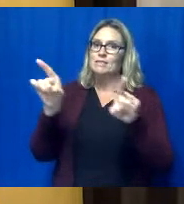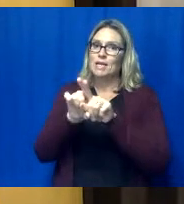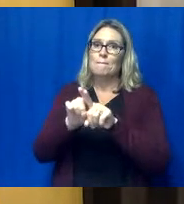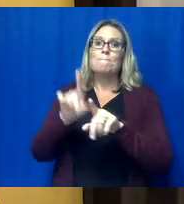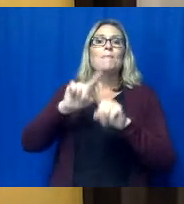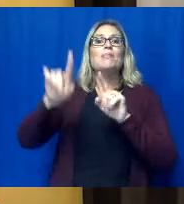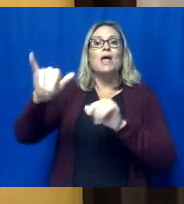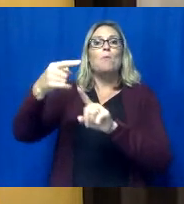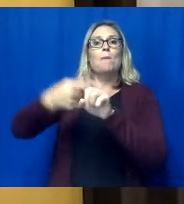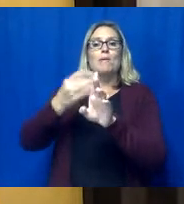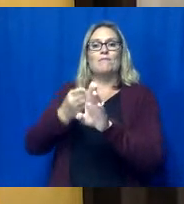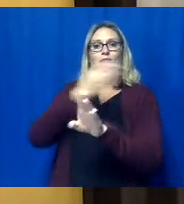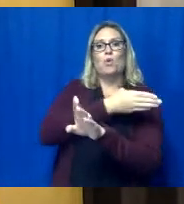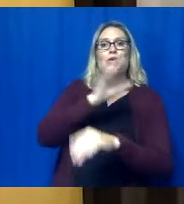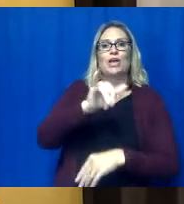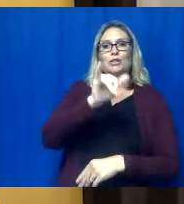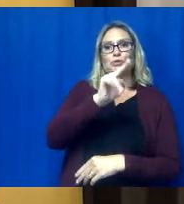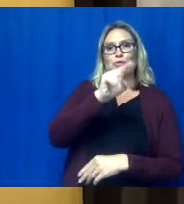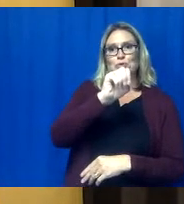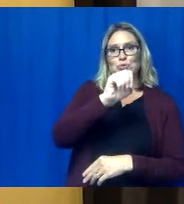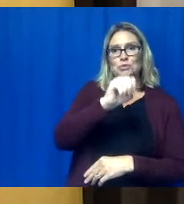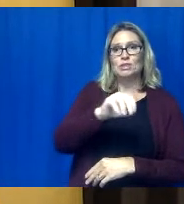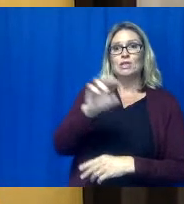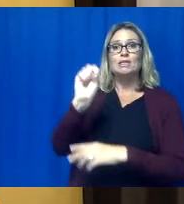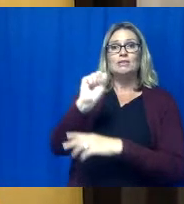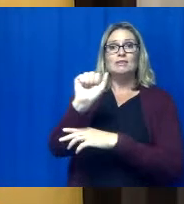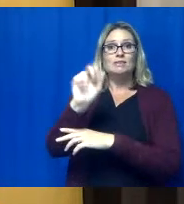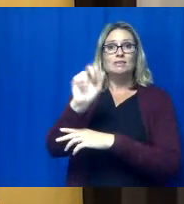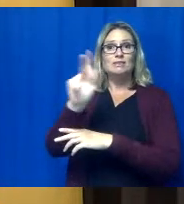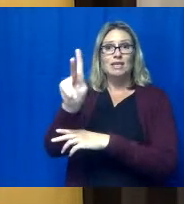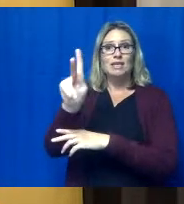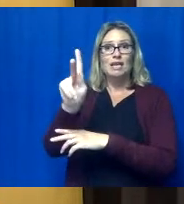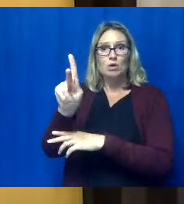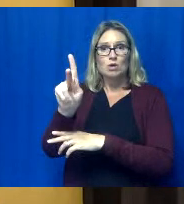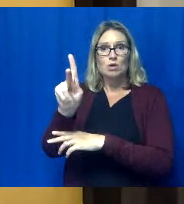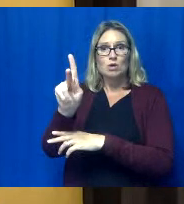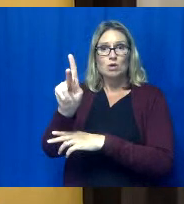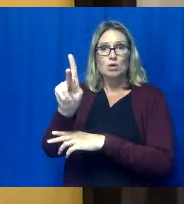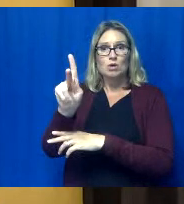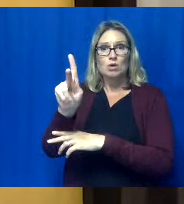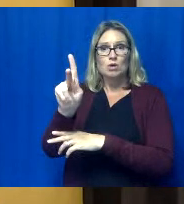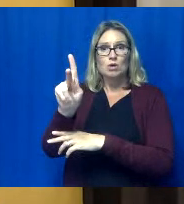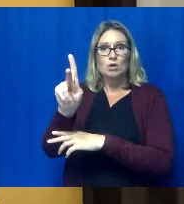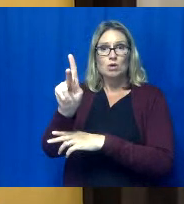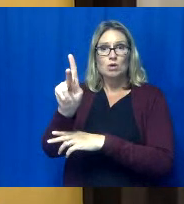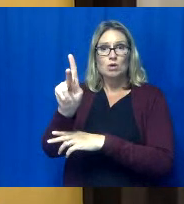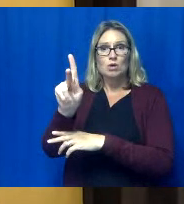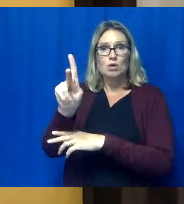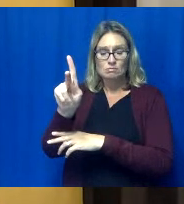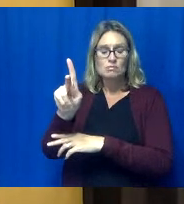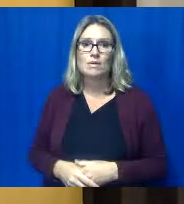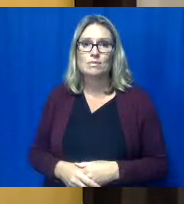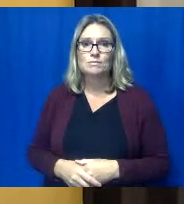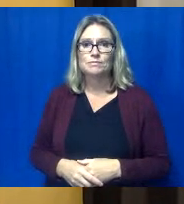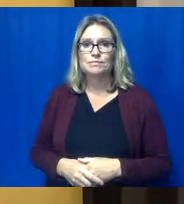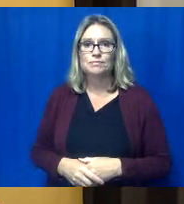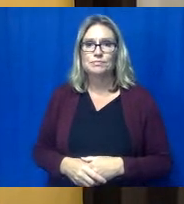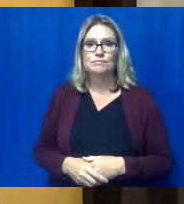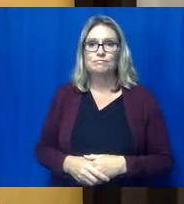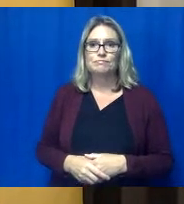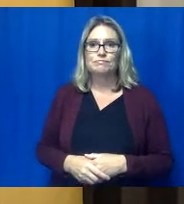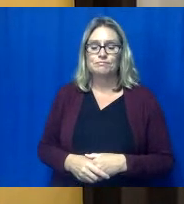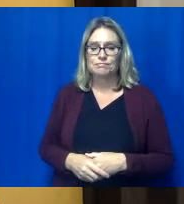before us. Saskatchewan made the mistake. The United States made the mistake. The UK